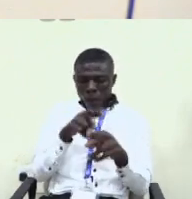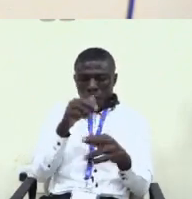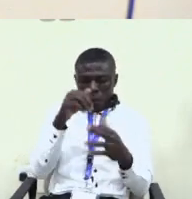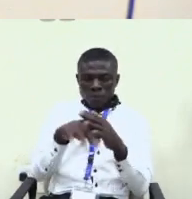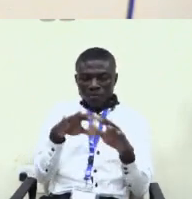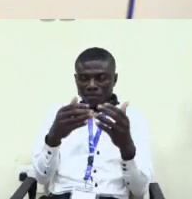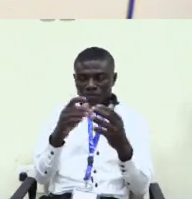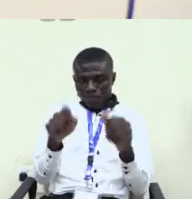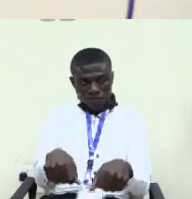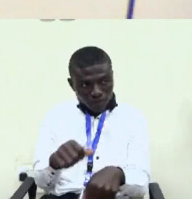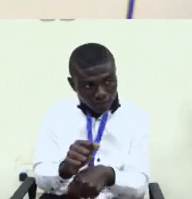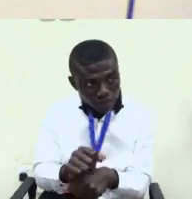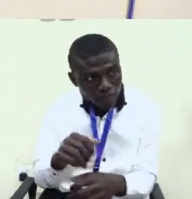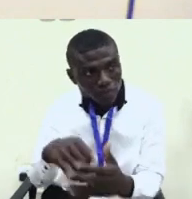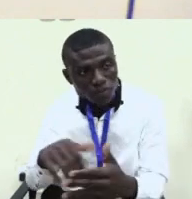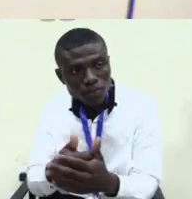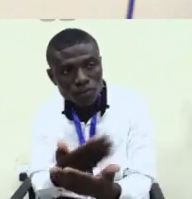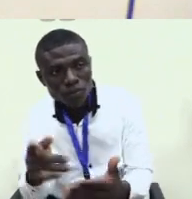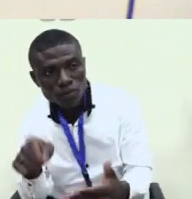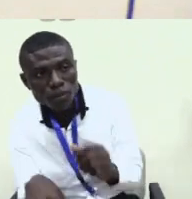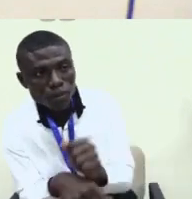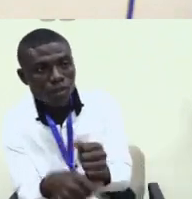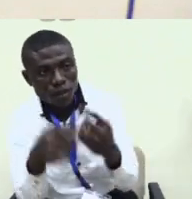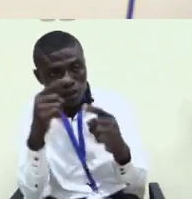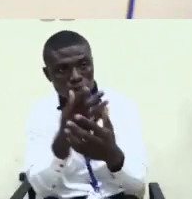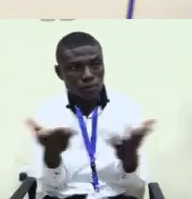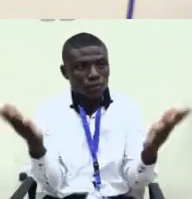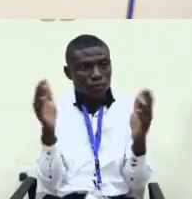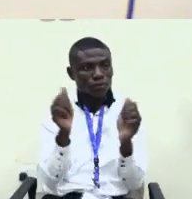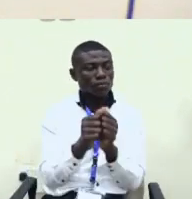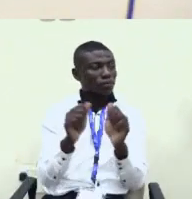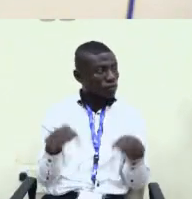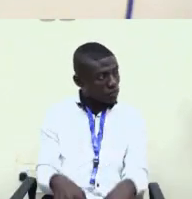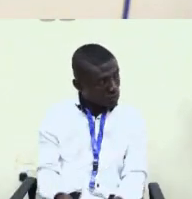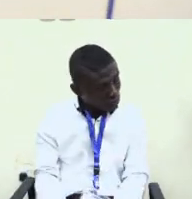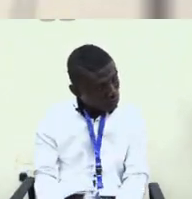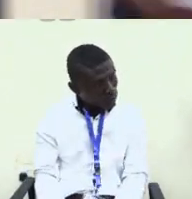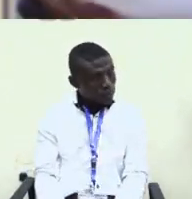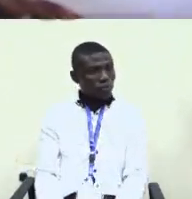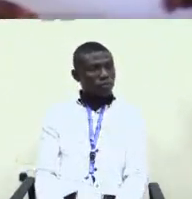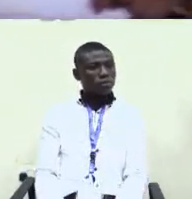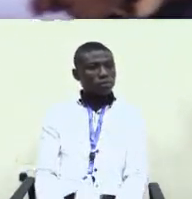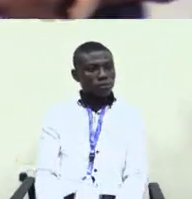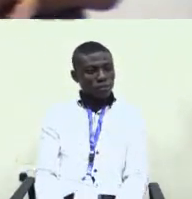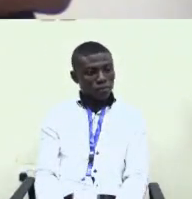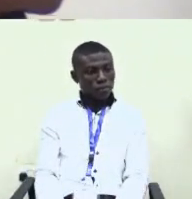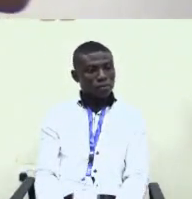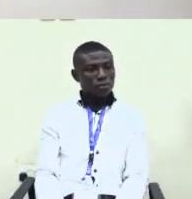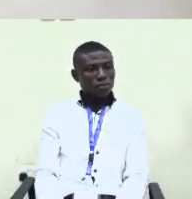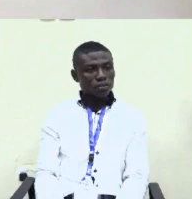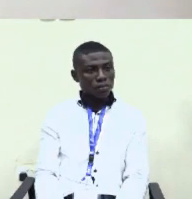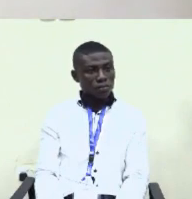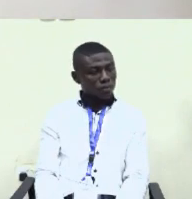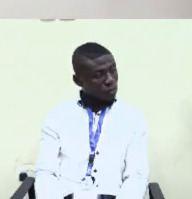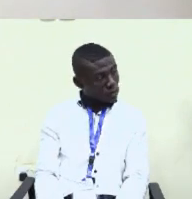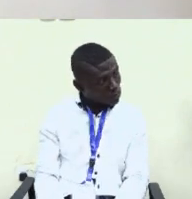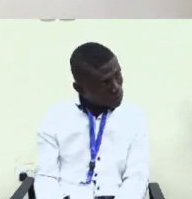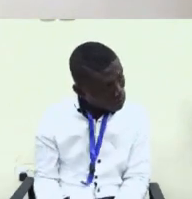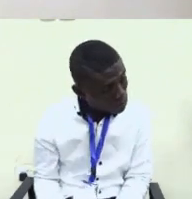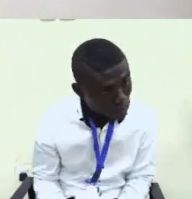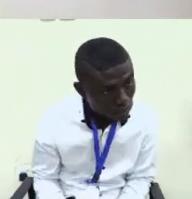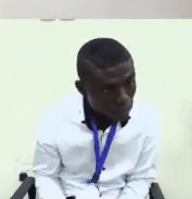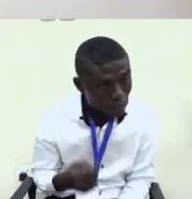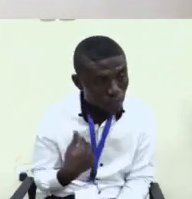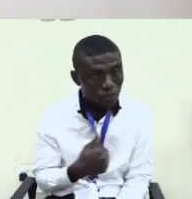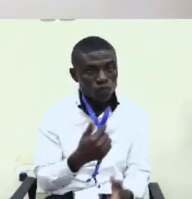their community in place of all that has been happening all these days. Thank you very much. Please, can you pass me the microphone? And we